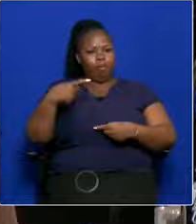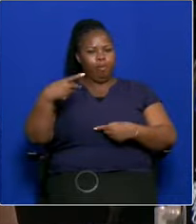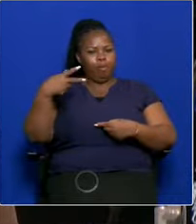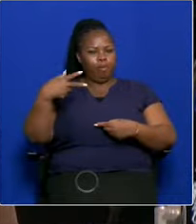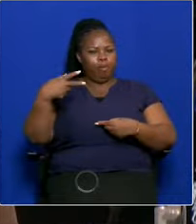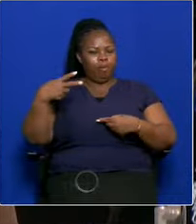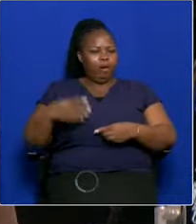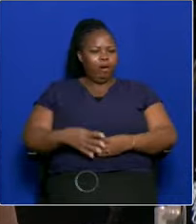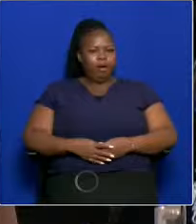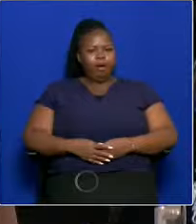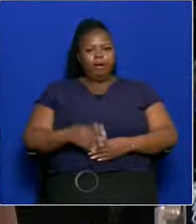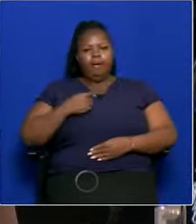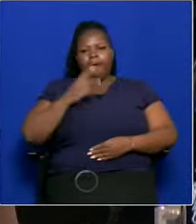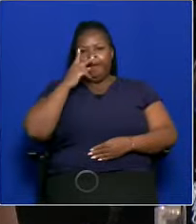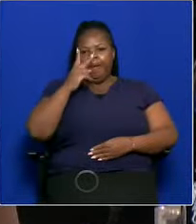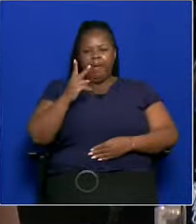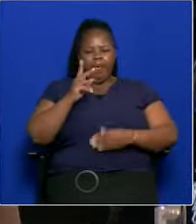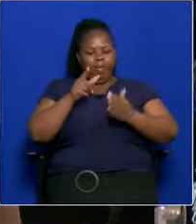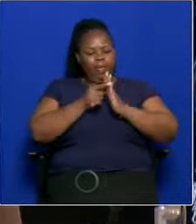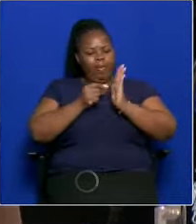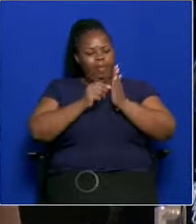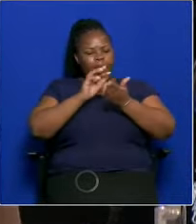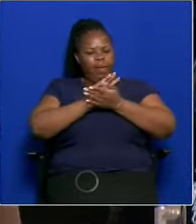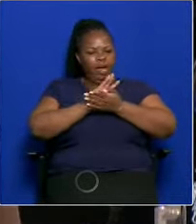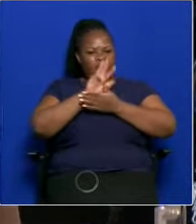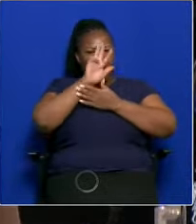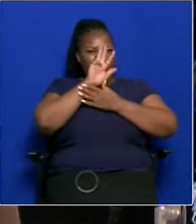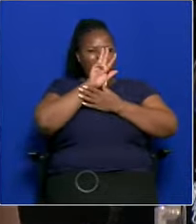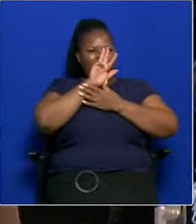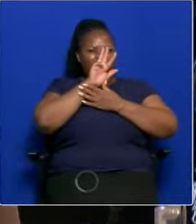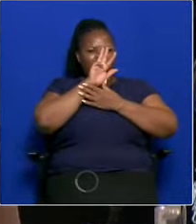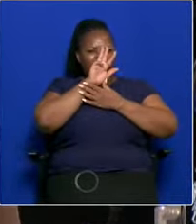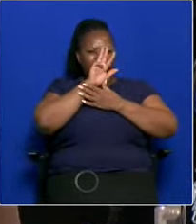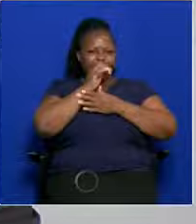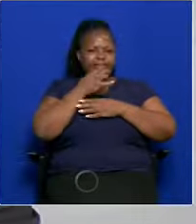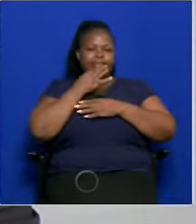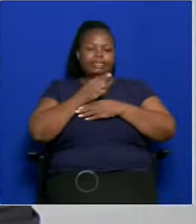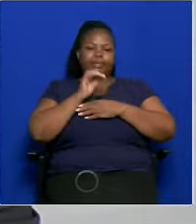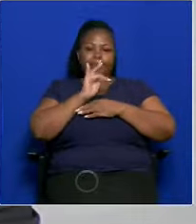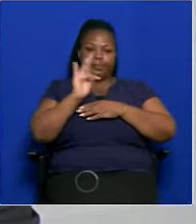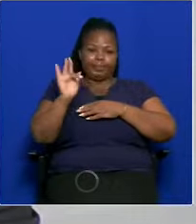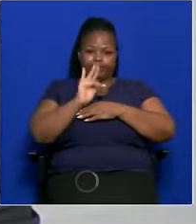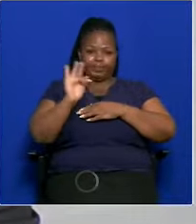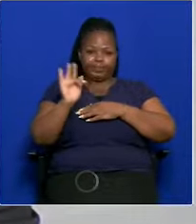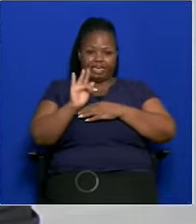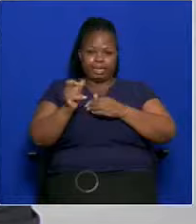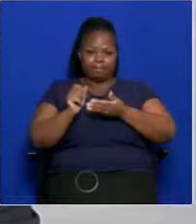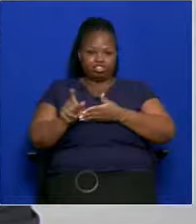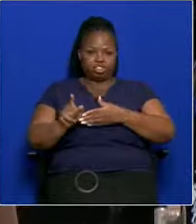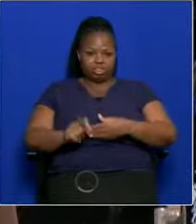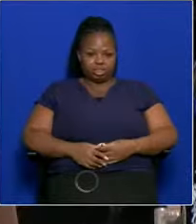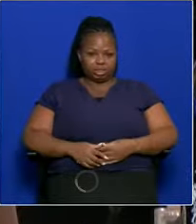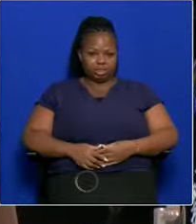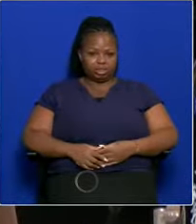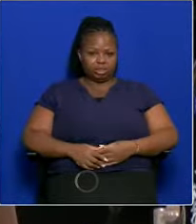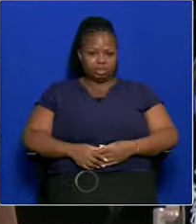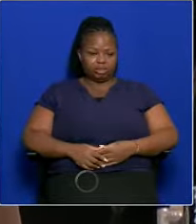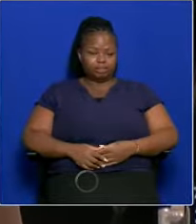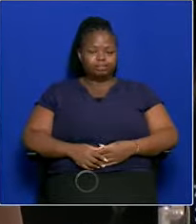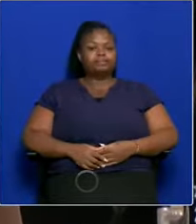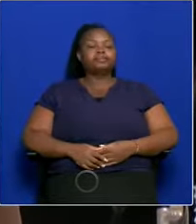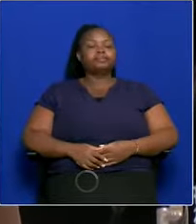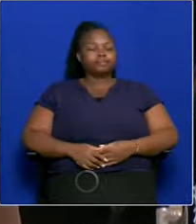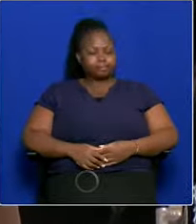the 19th, it says empty message. Can you see that? Yes. And then on